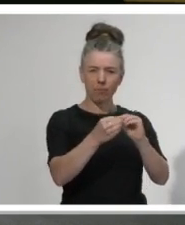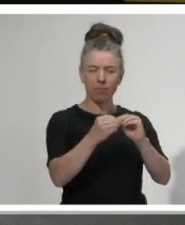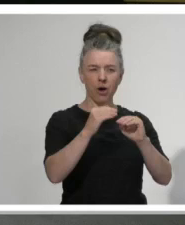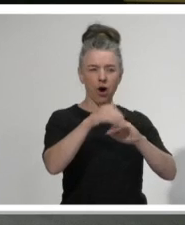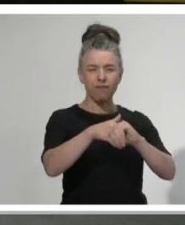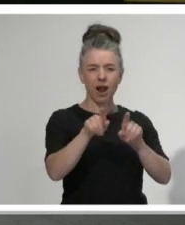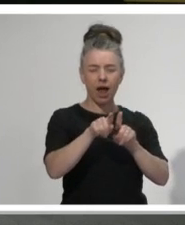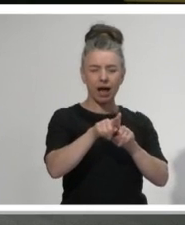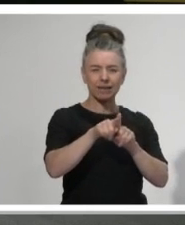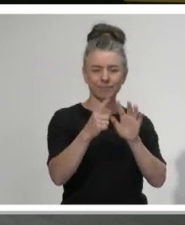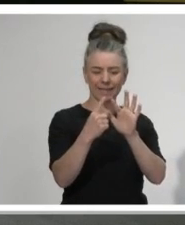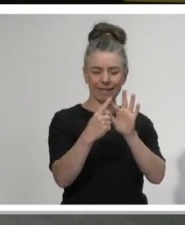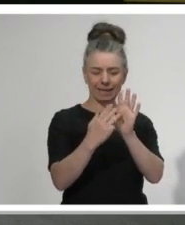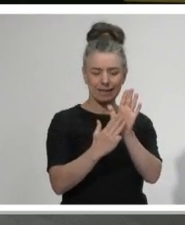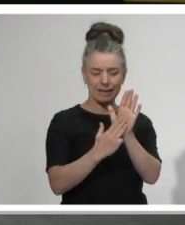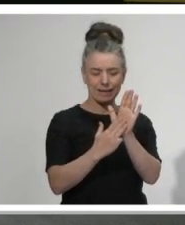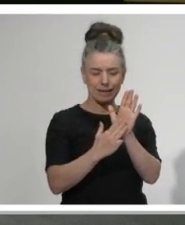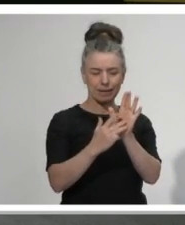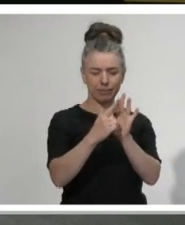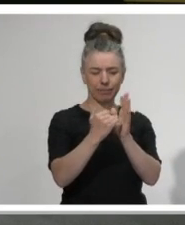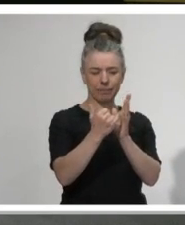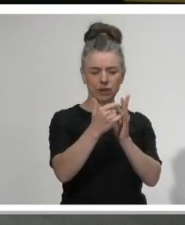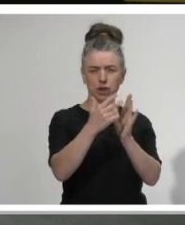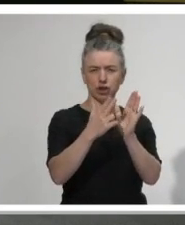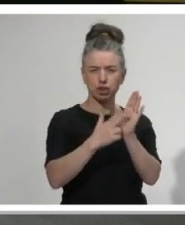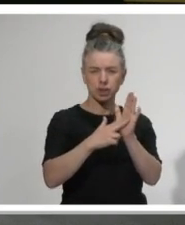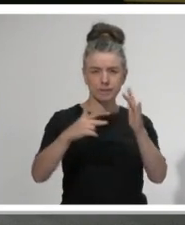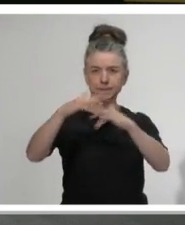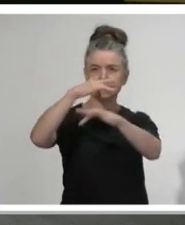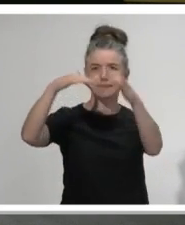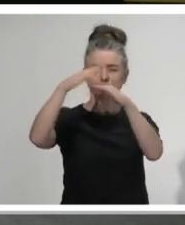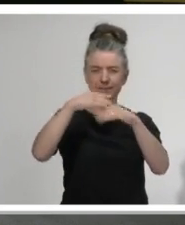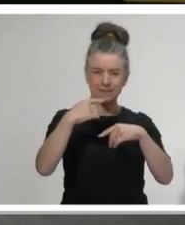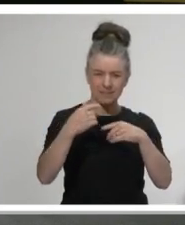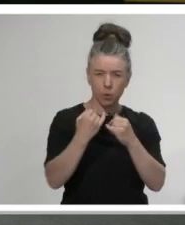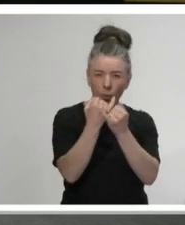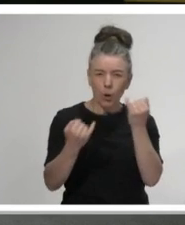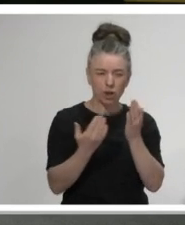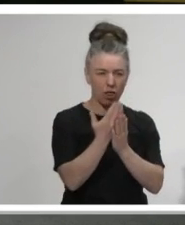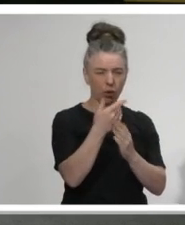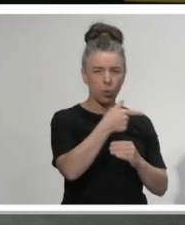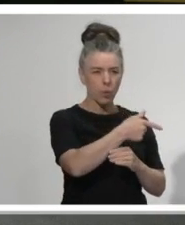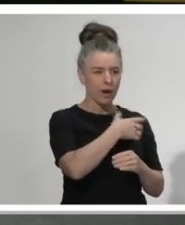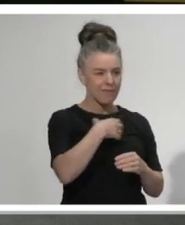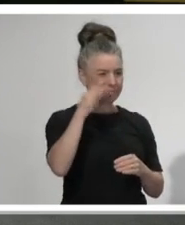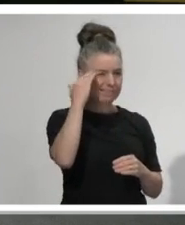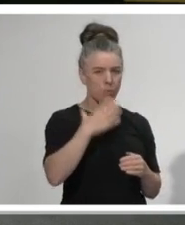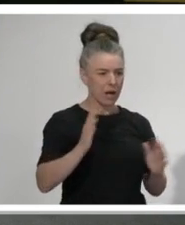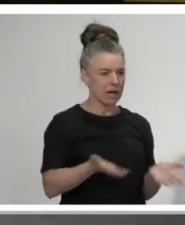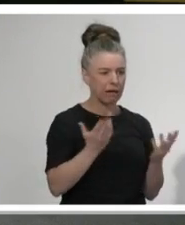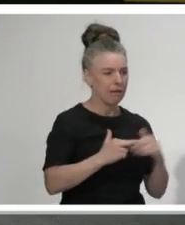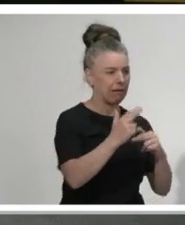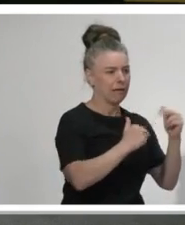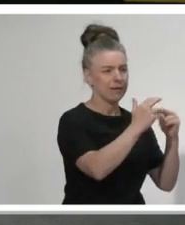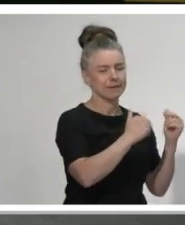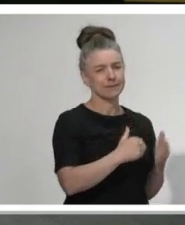be unlawful. What assurances can you give to them that that is being considered in future decisions being made on these projects? So the decisions on what